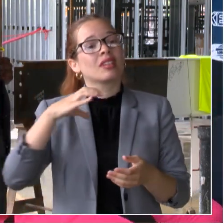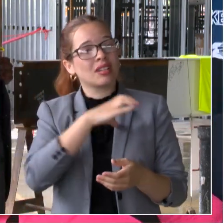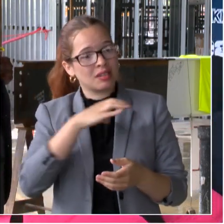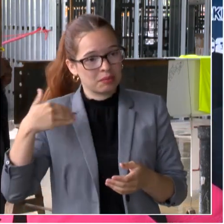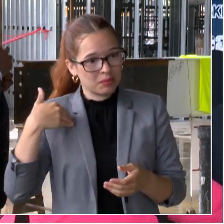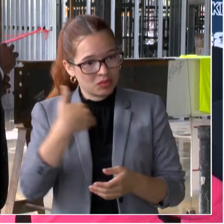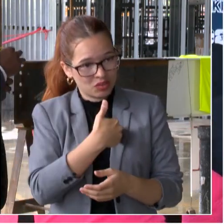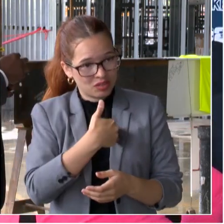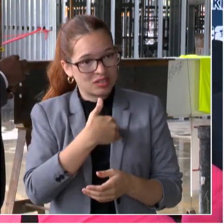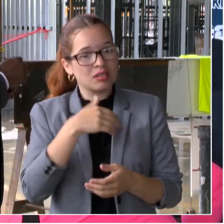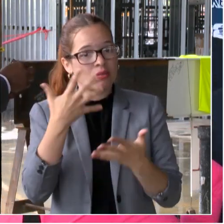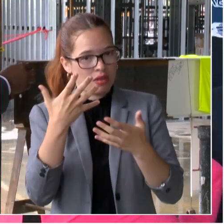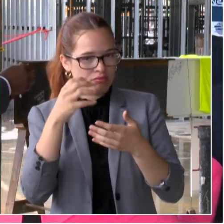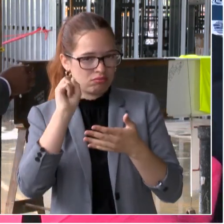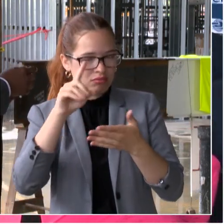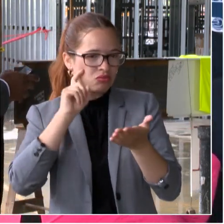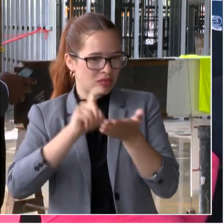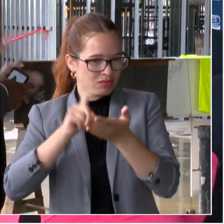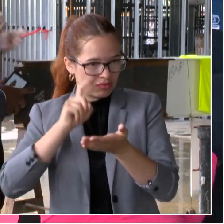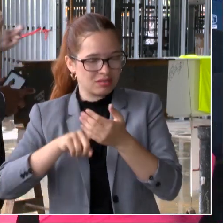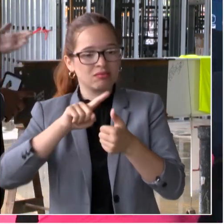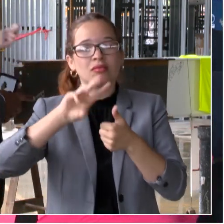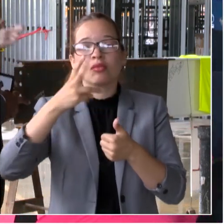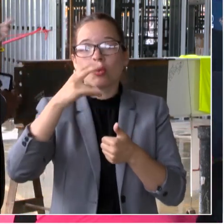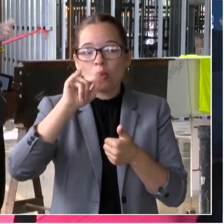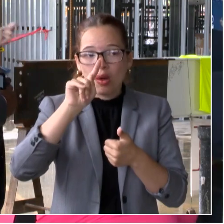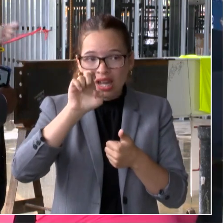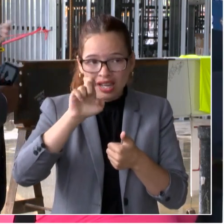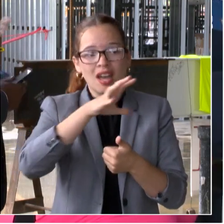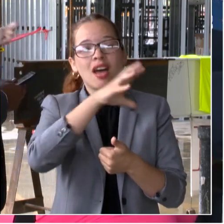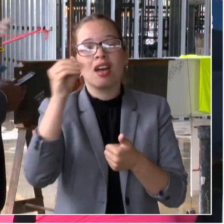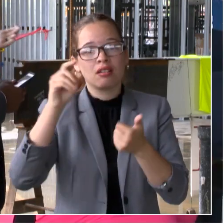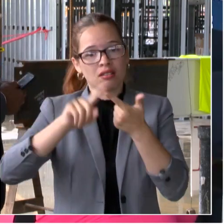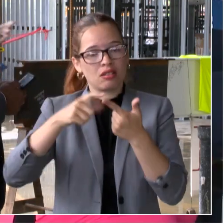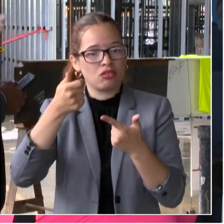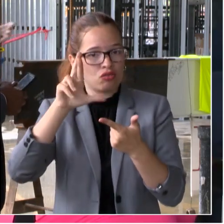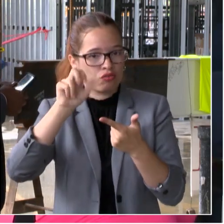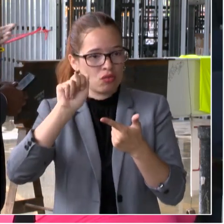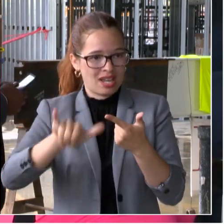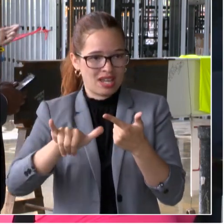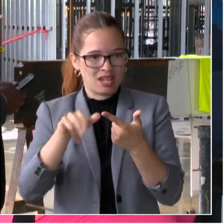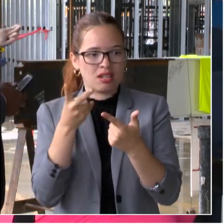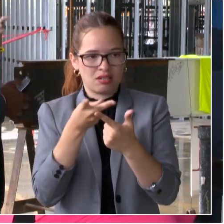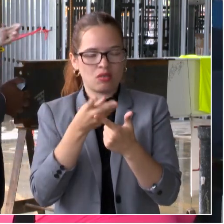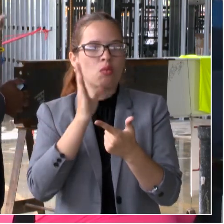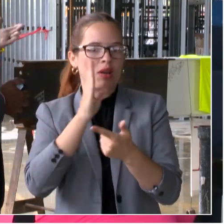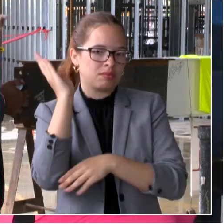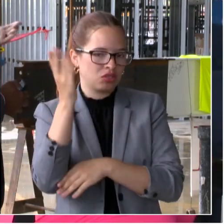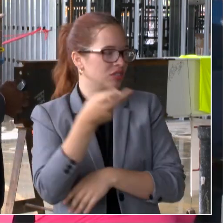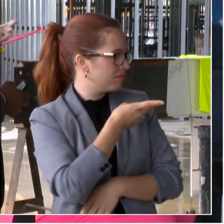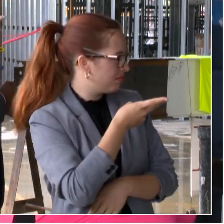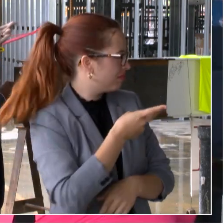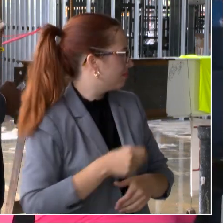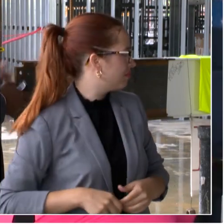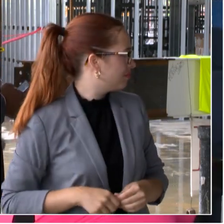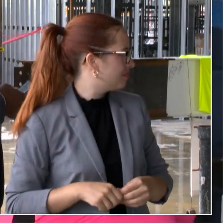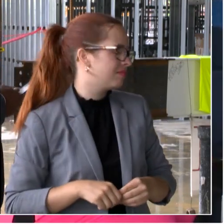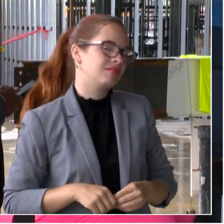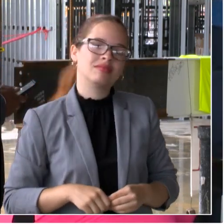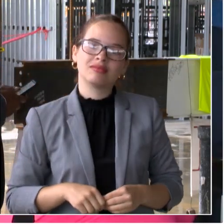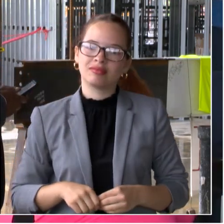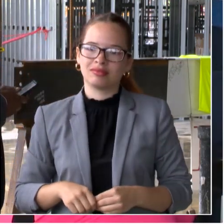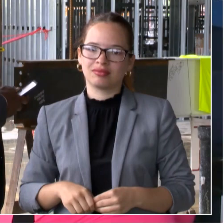over many years, and that's why we are able to deliver this project. So with that, I want to acknowledge first our host